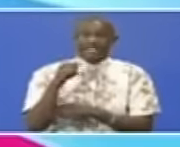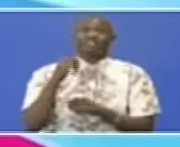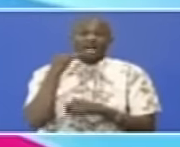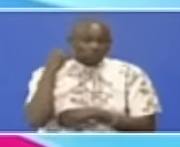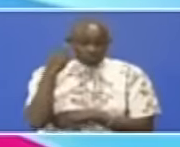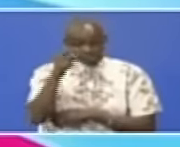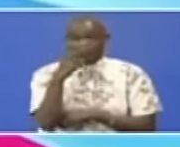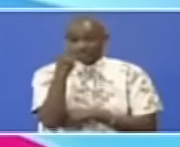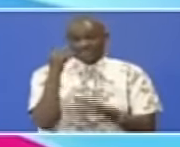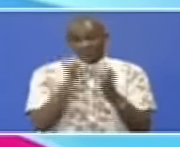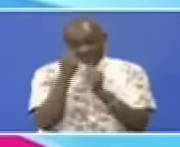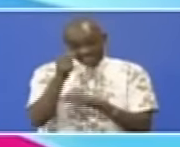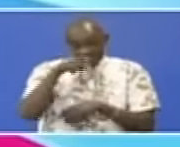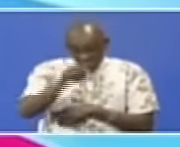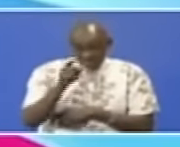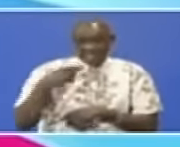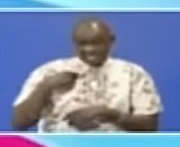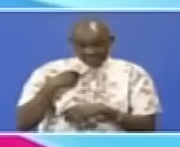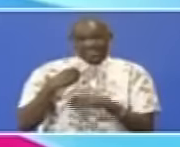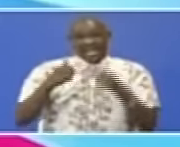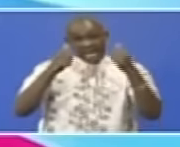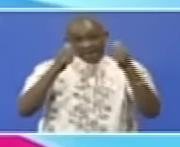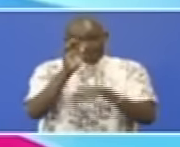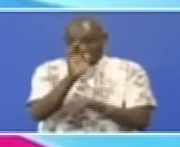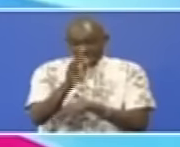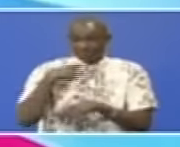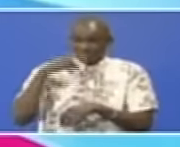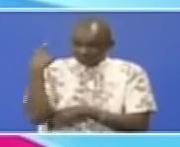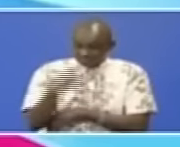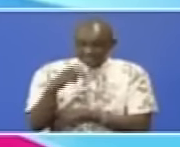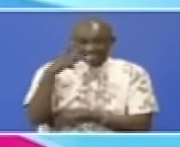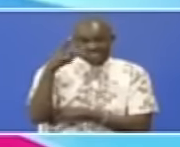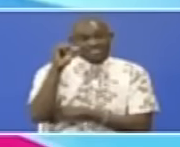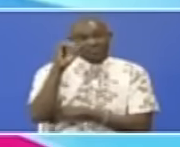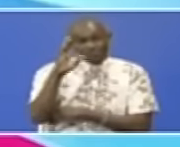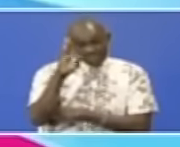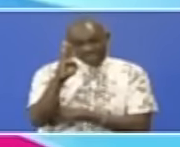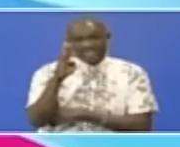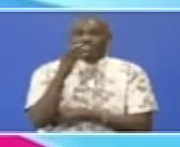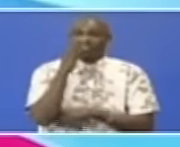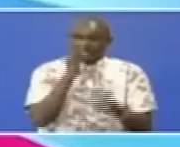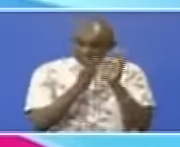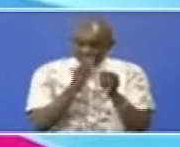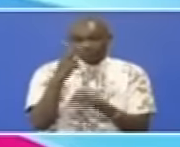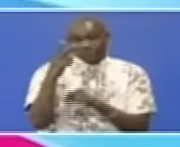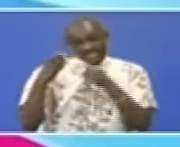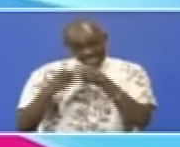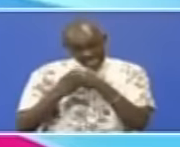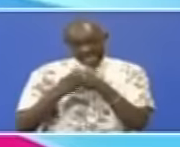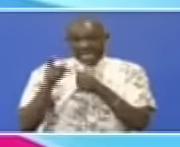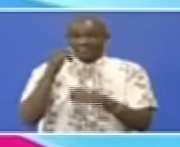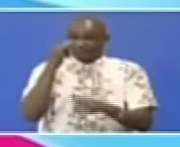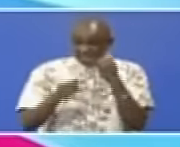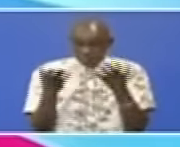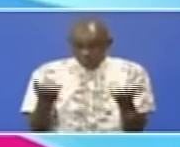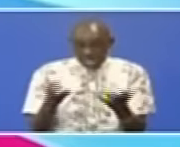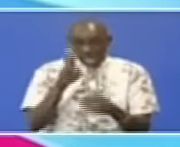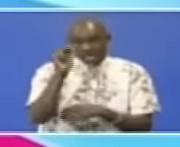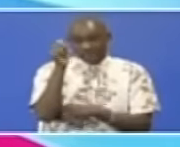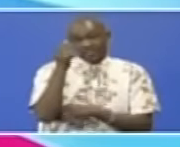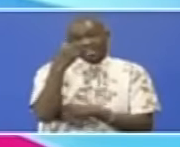of the 2015 Battle of the Titans Cup. Top Rai defeated KCB by 33-29 points in a thrilling final at the RFEA